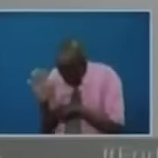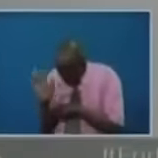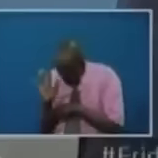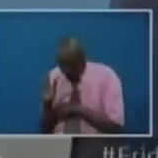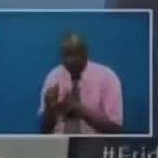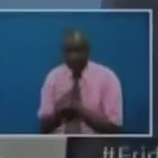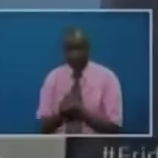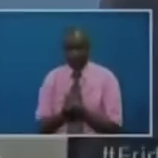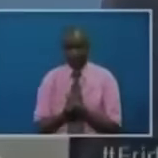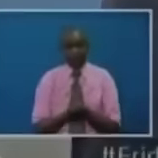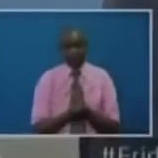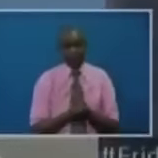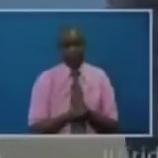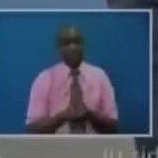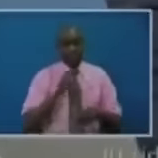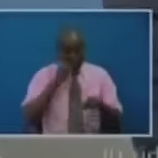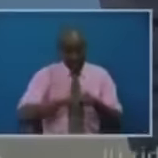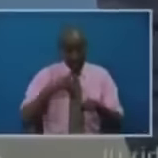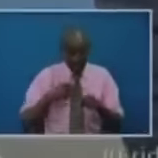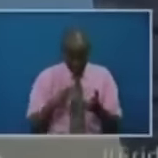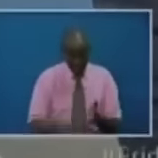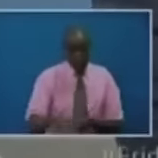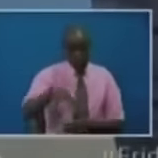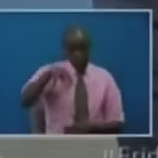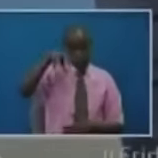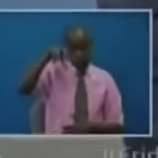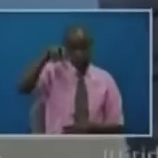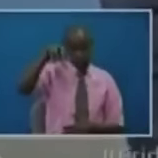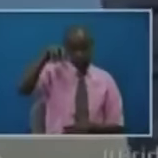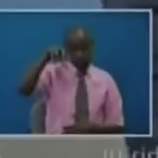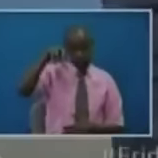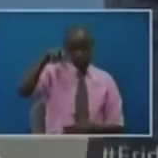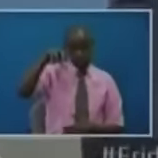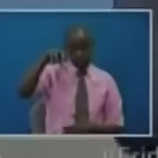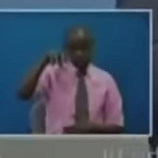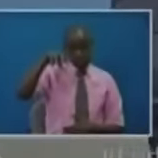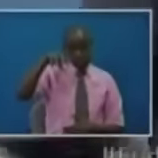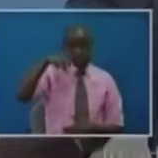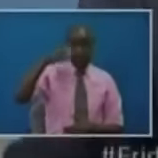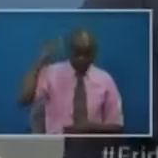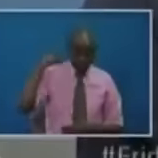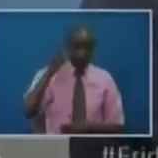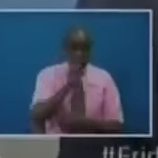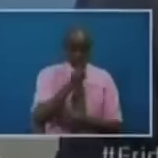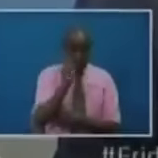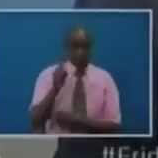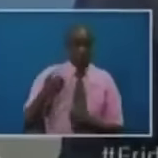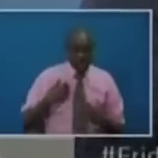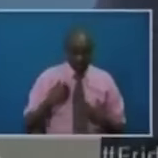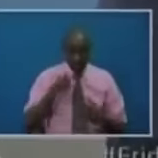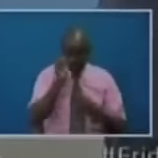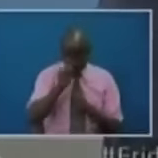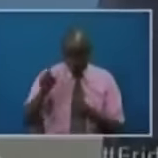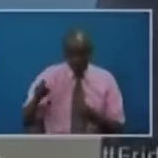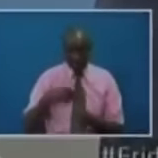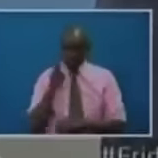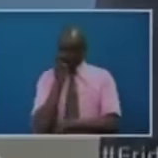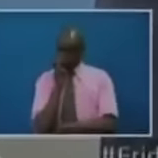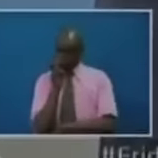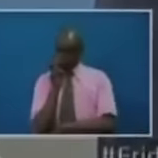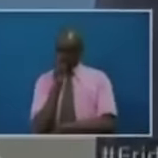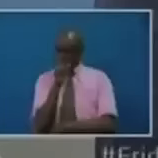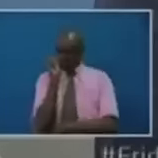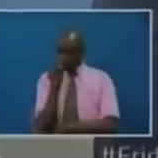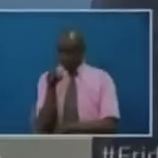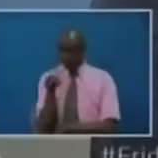see, when I was growing up, I was we were having chickens, and I watched one